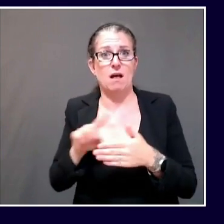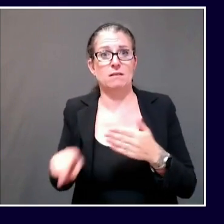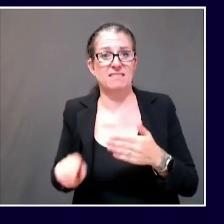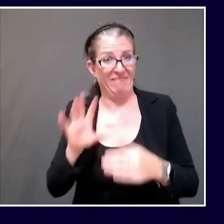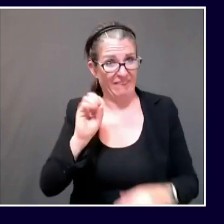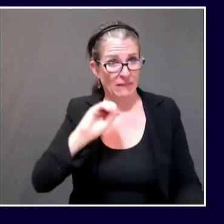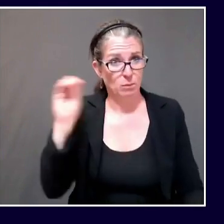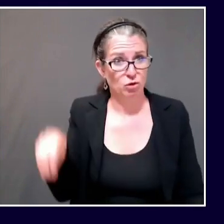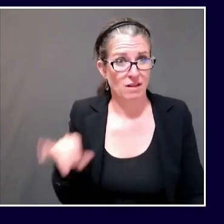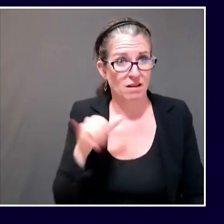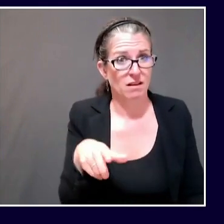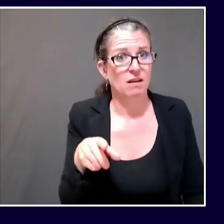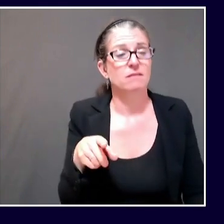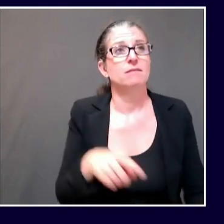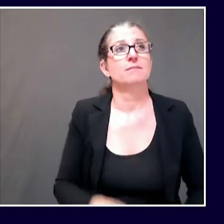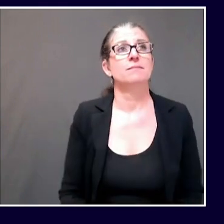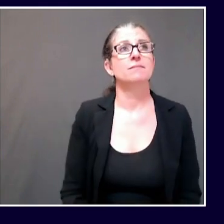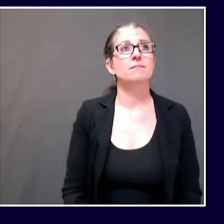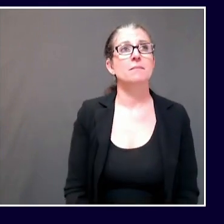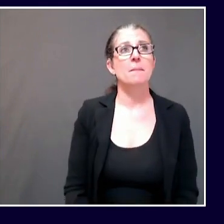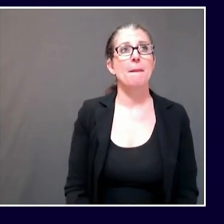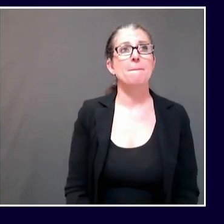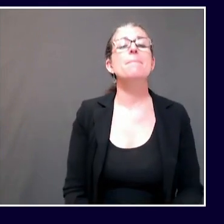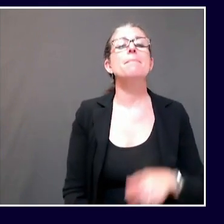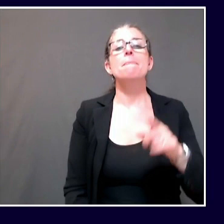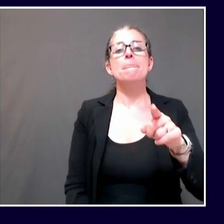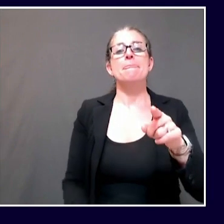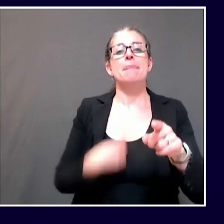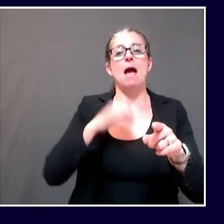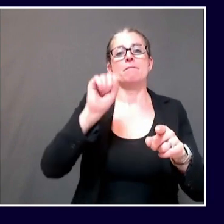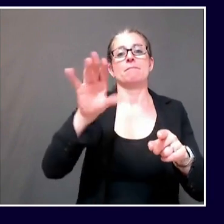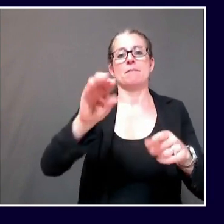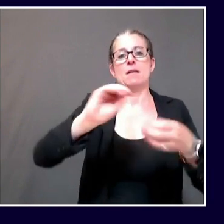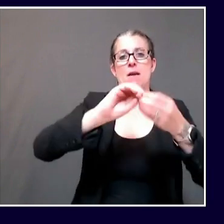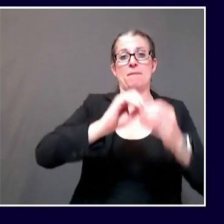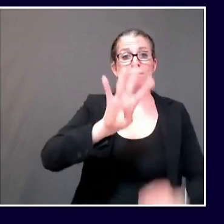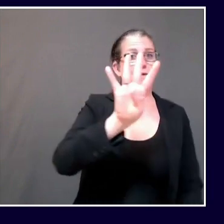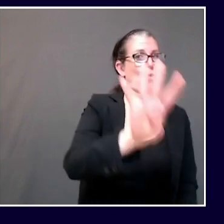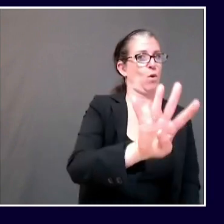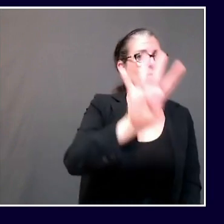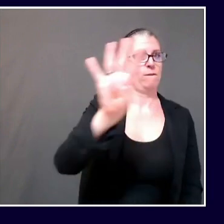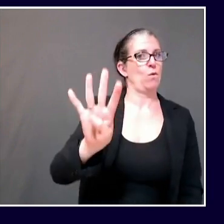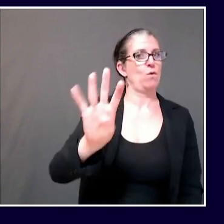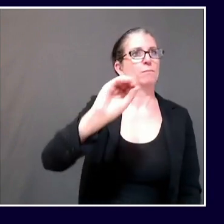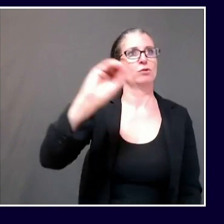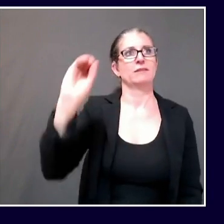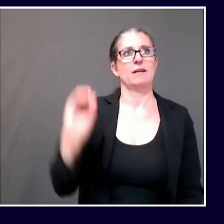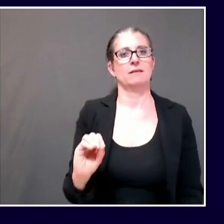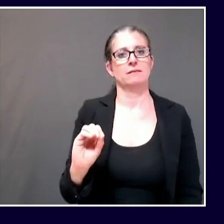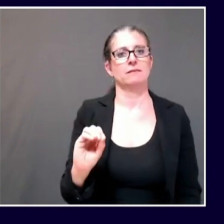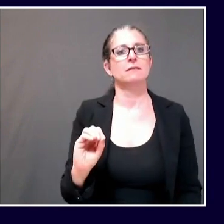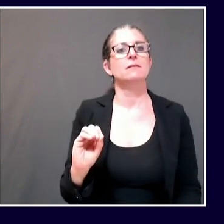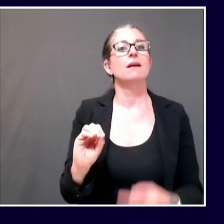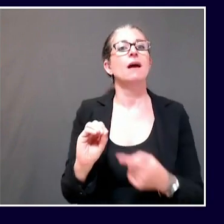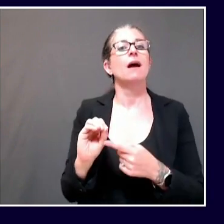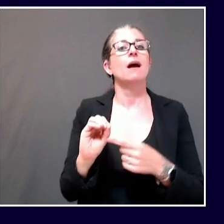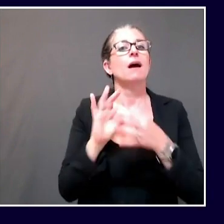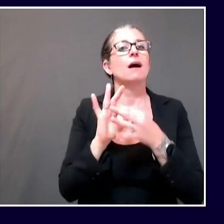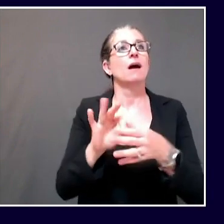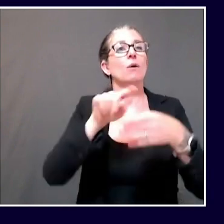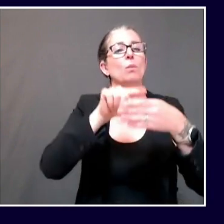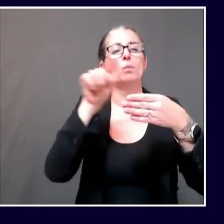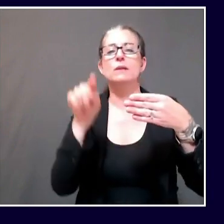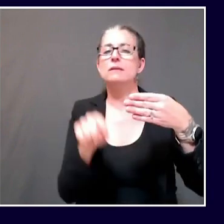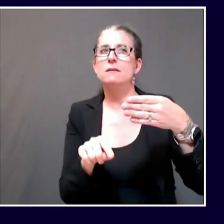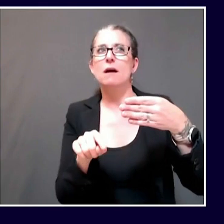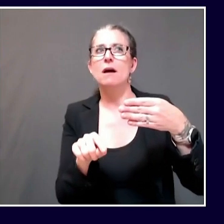you. Okay. And so, and I'm sorry, Fred, I wanted to just be clear on this. That is